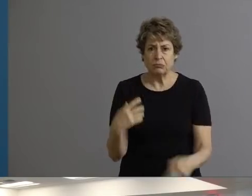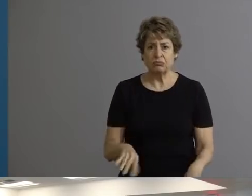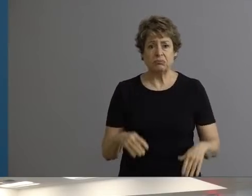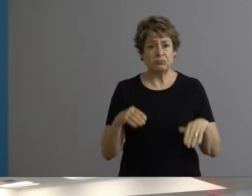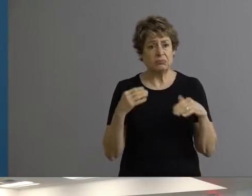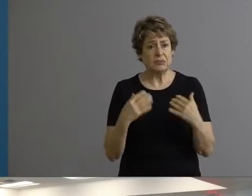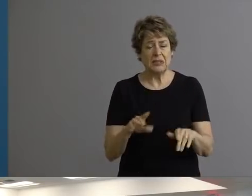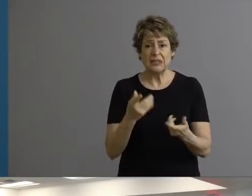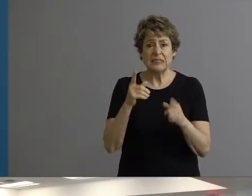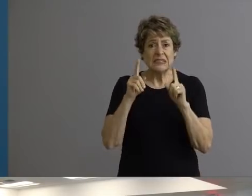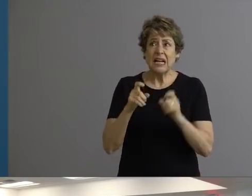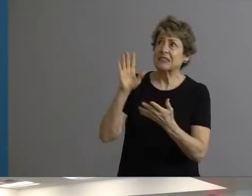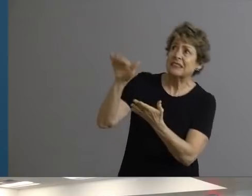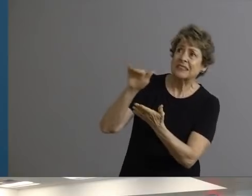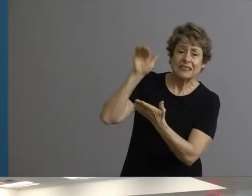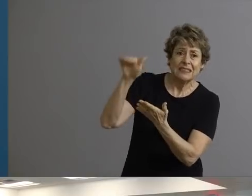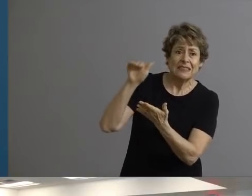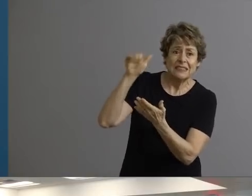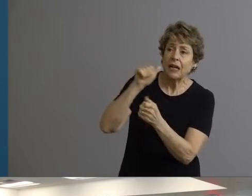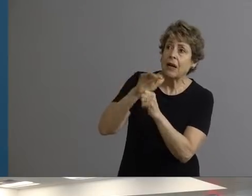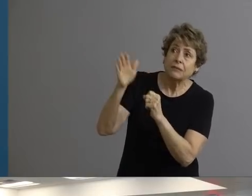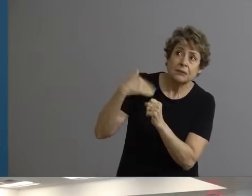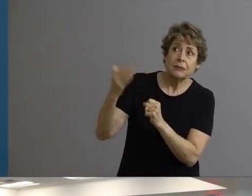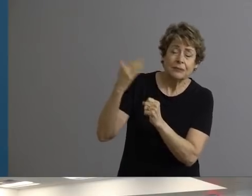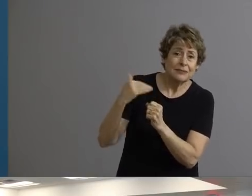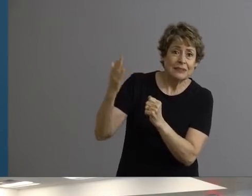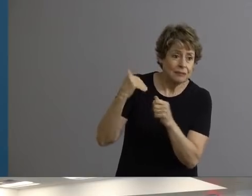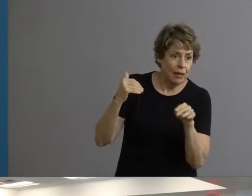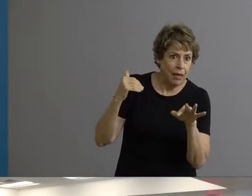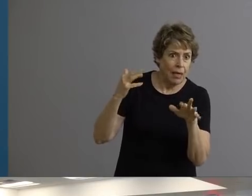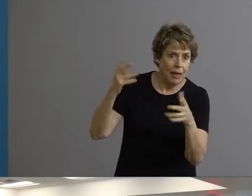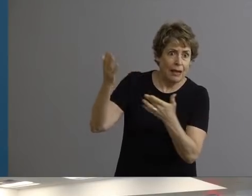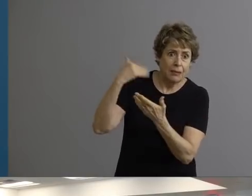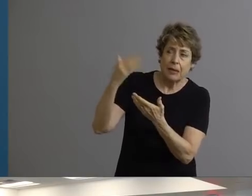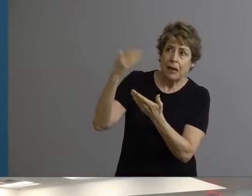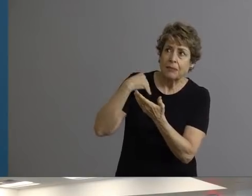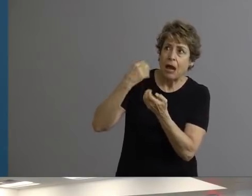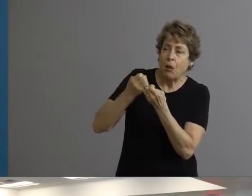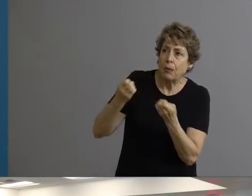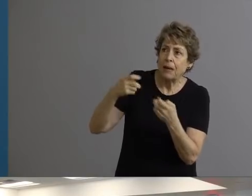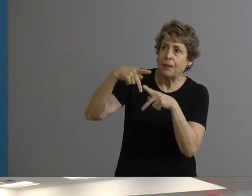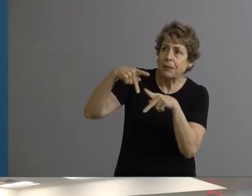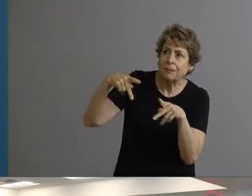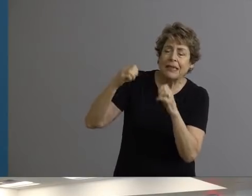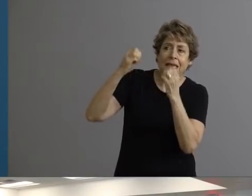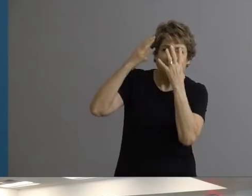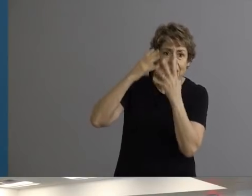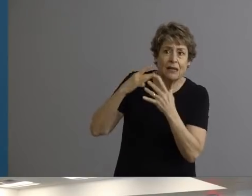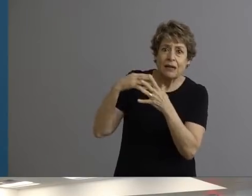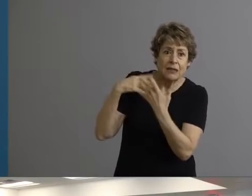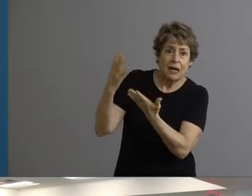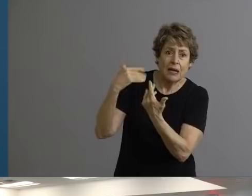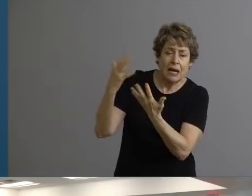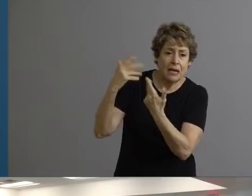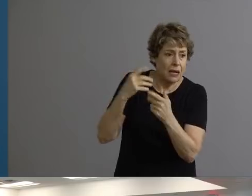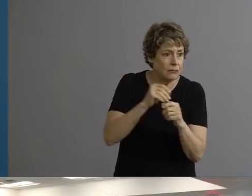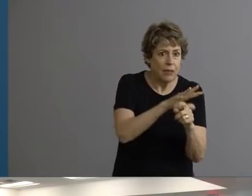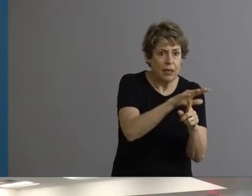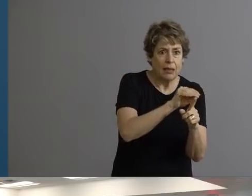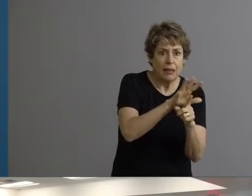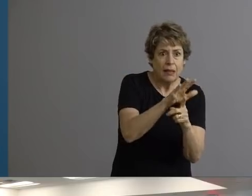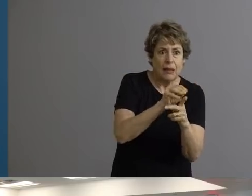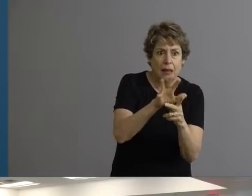issue. When people in Arizona didn't feel that they were sick or symptomatic or want to have a test, we couldn't get the